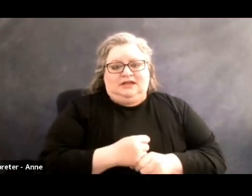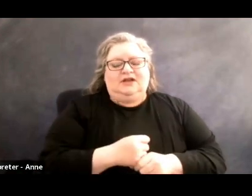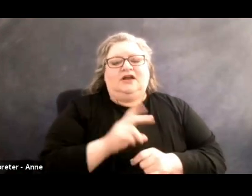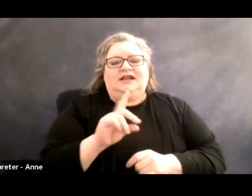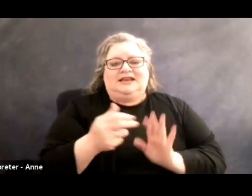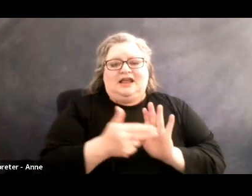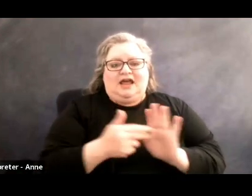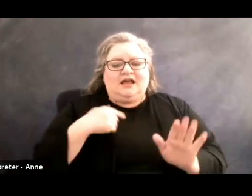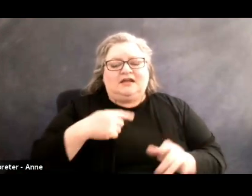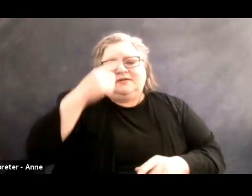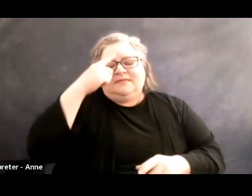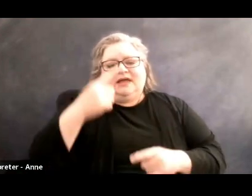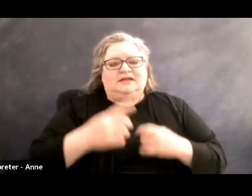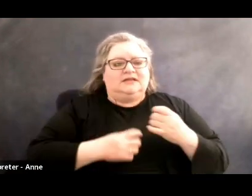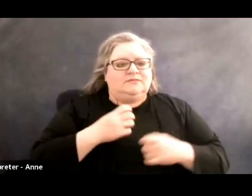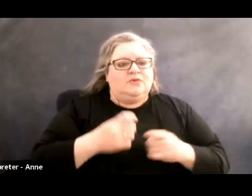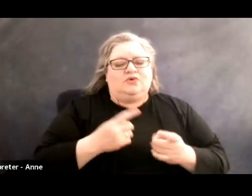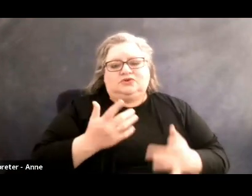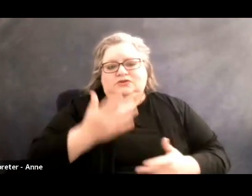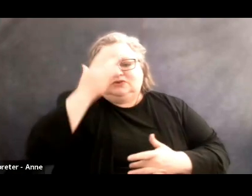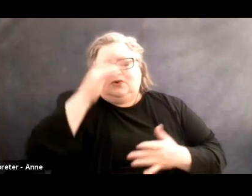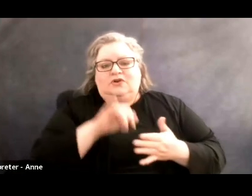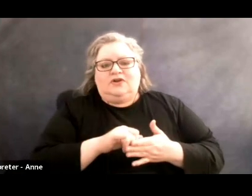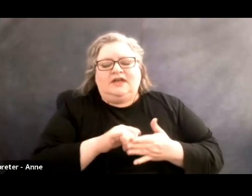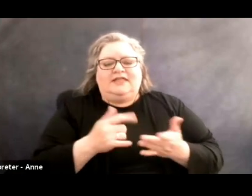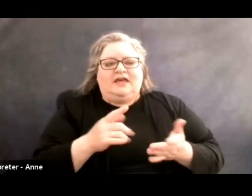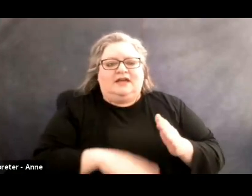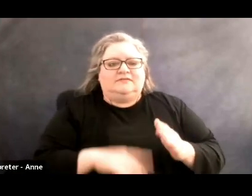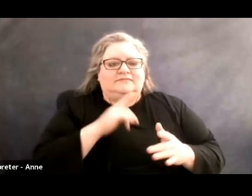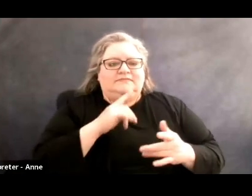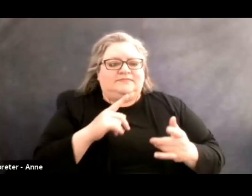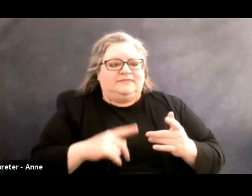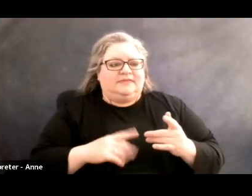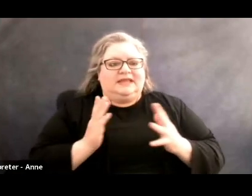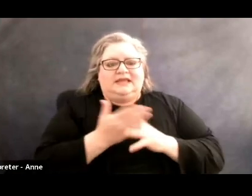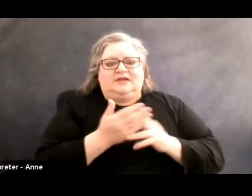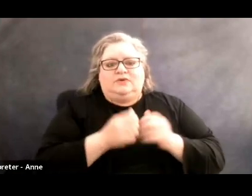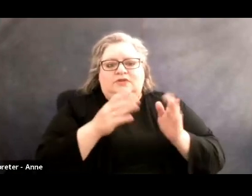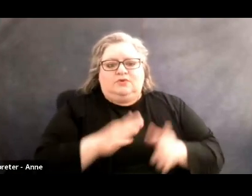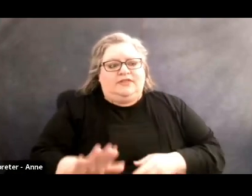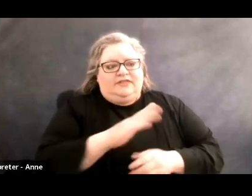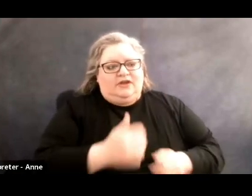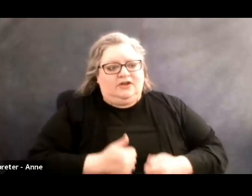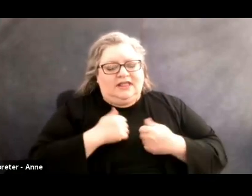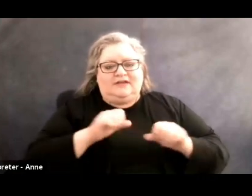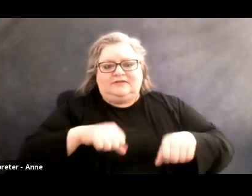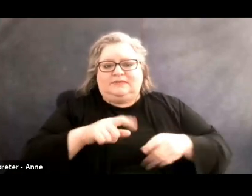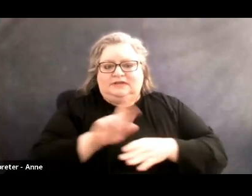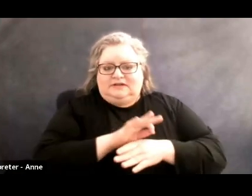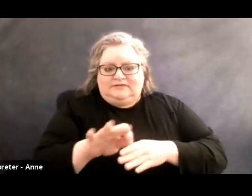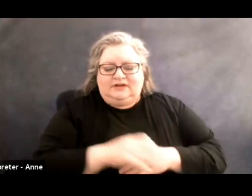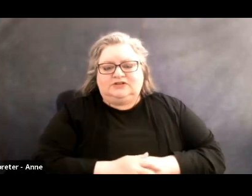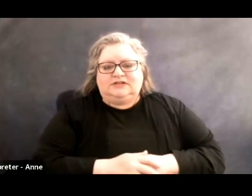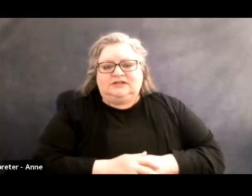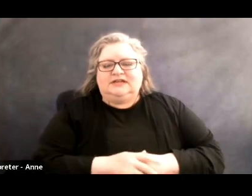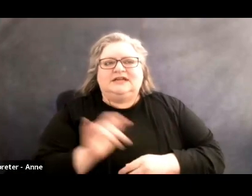mental, behavioral, or emotional disorder that substantially interferes with a person's life and ability to function. It's